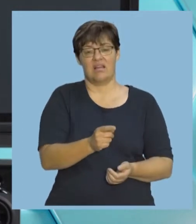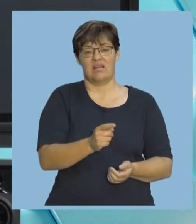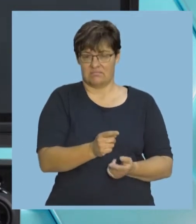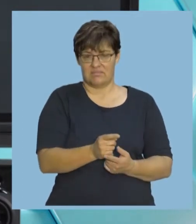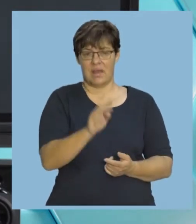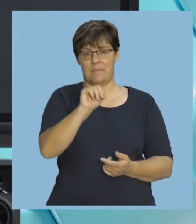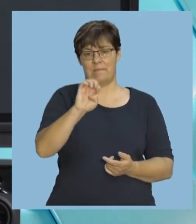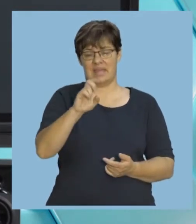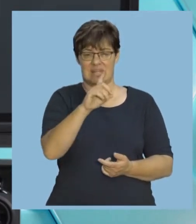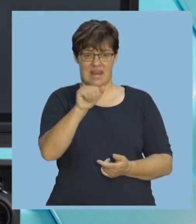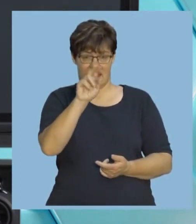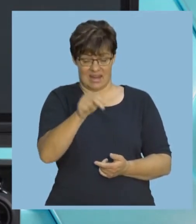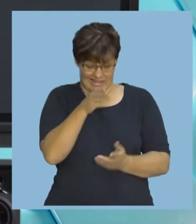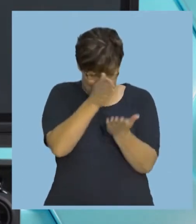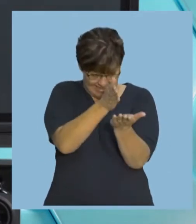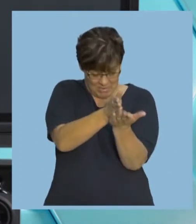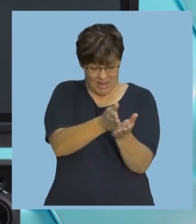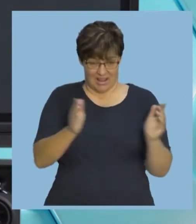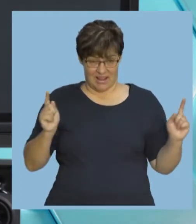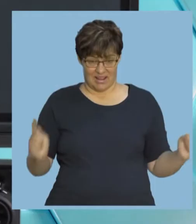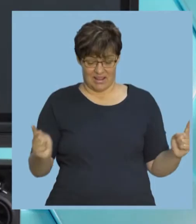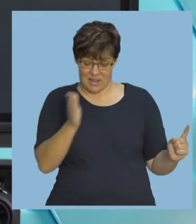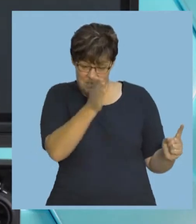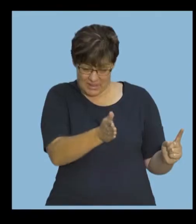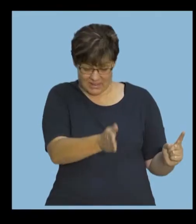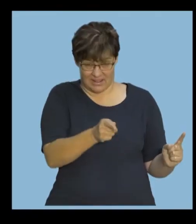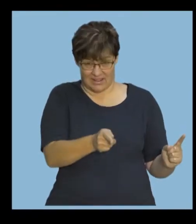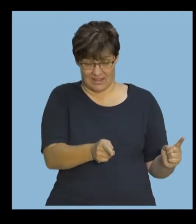second quartile, or the median. Okay.